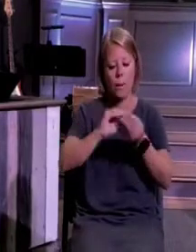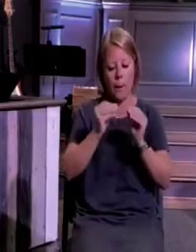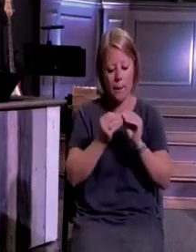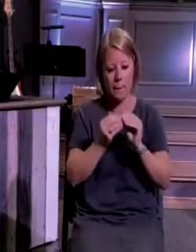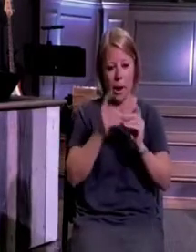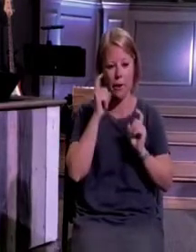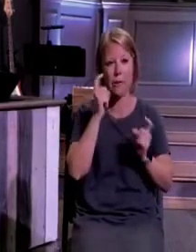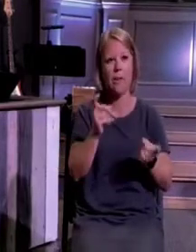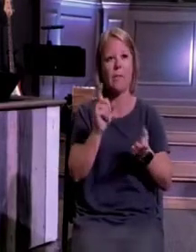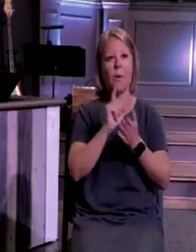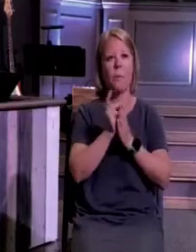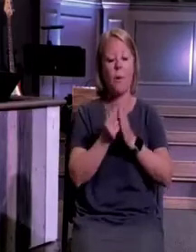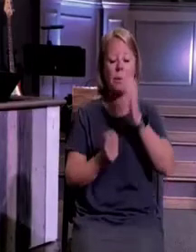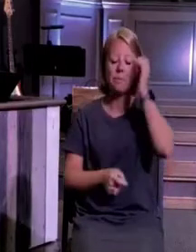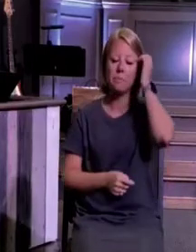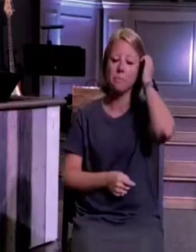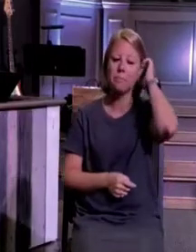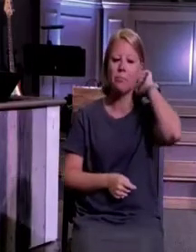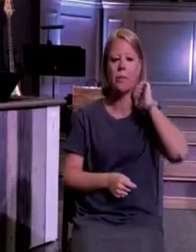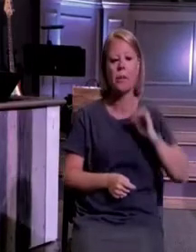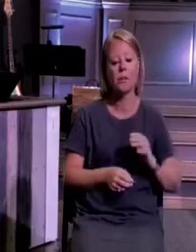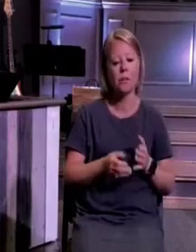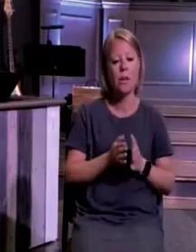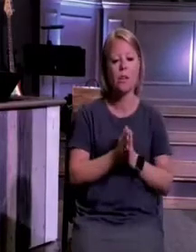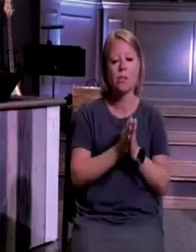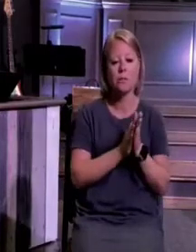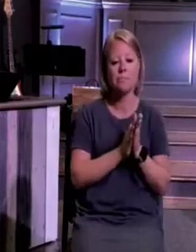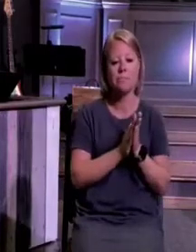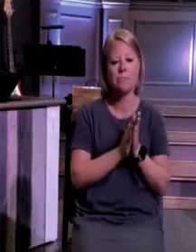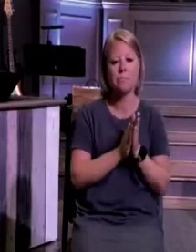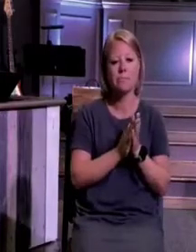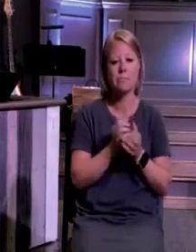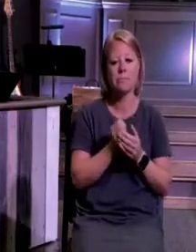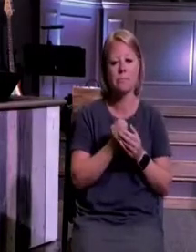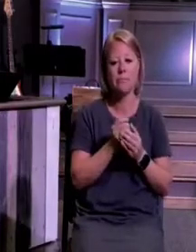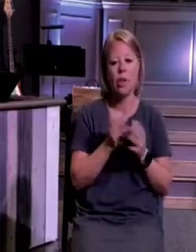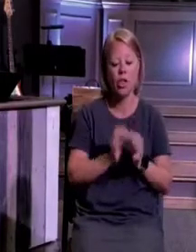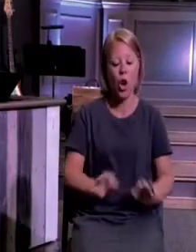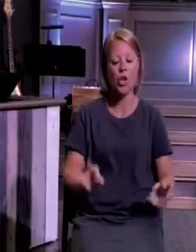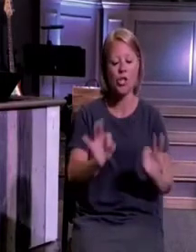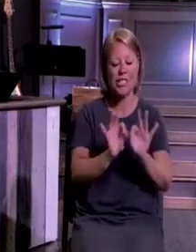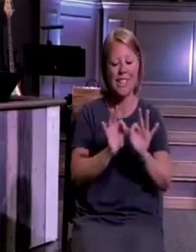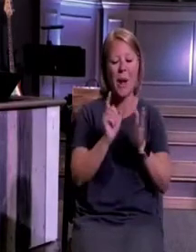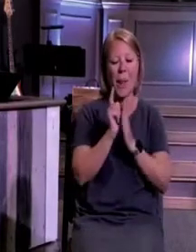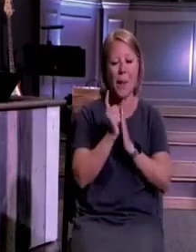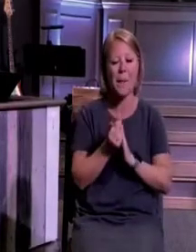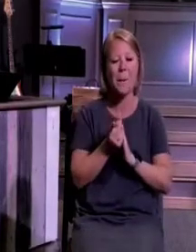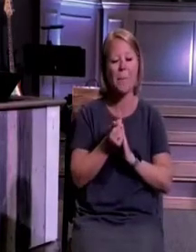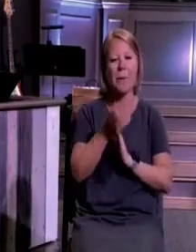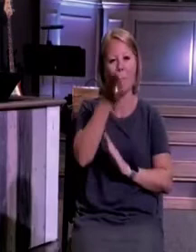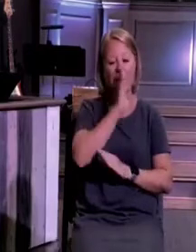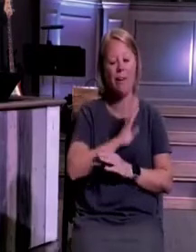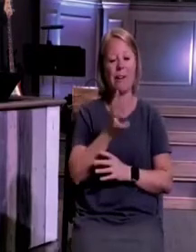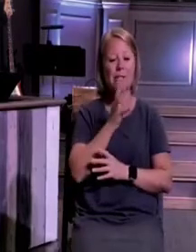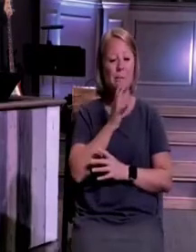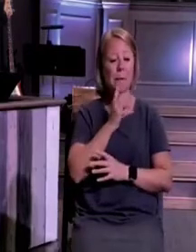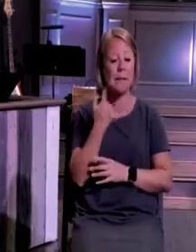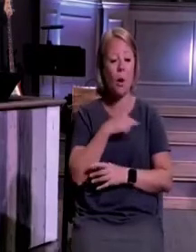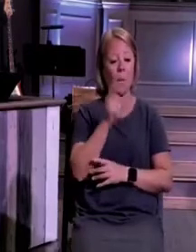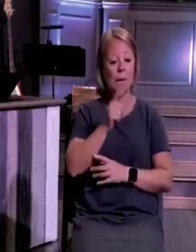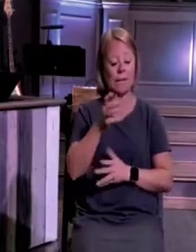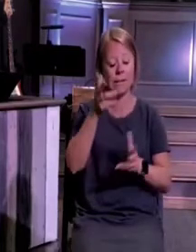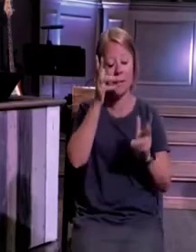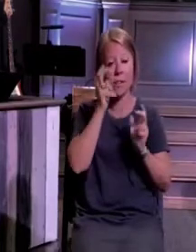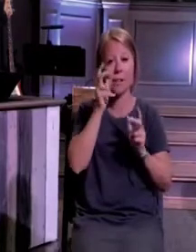you in just a moment. The urgency of the moment, the demands when God speaks, ladies and gentlemen, we should listen when